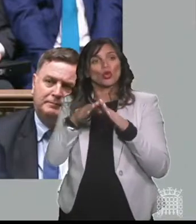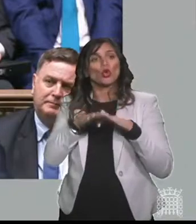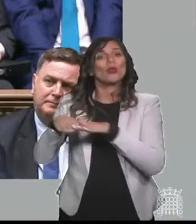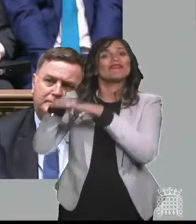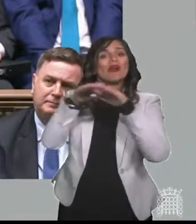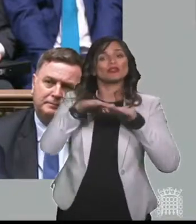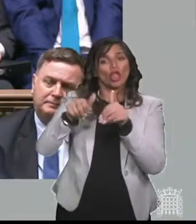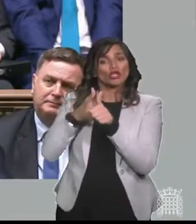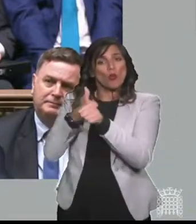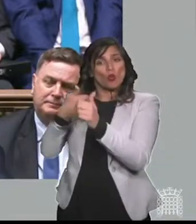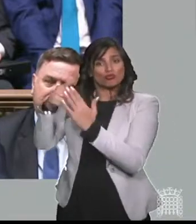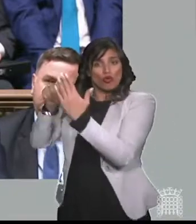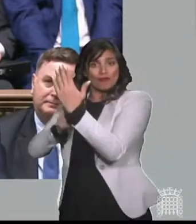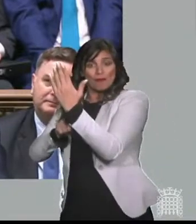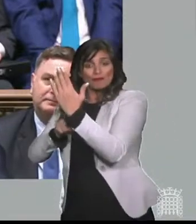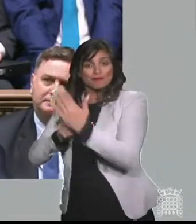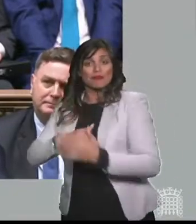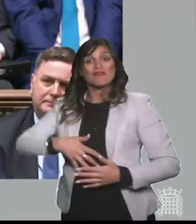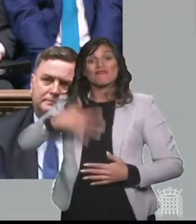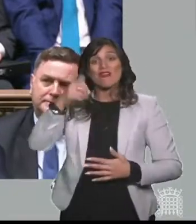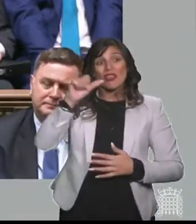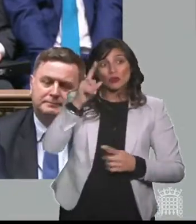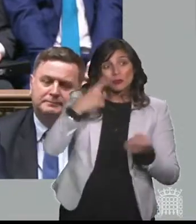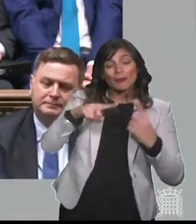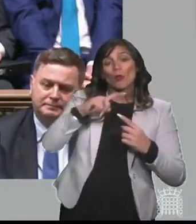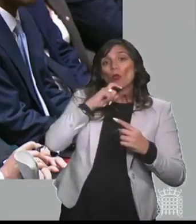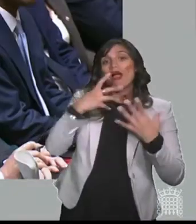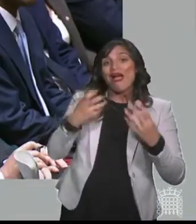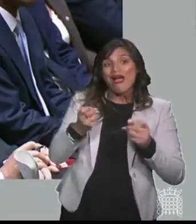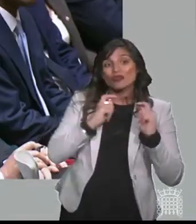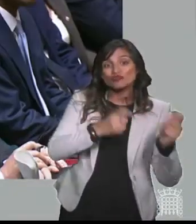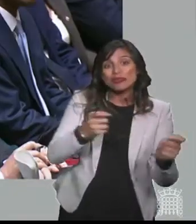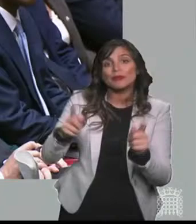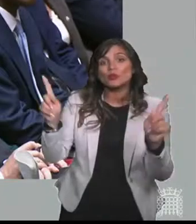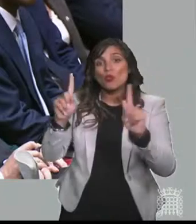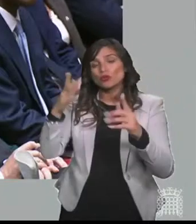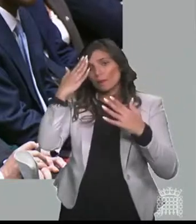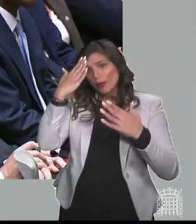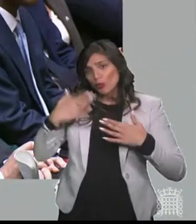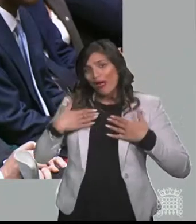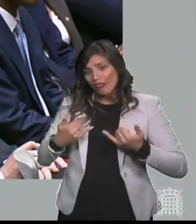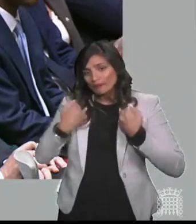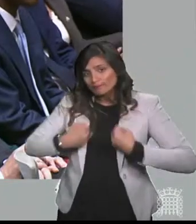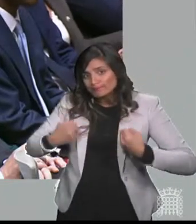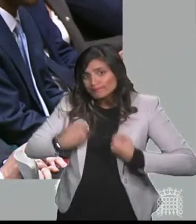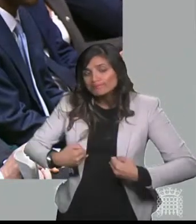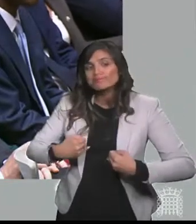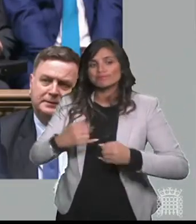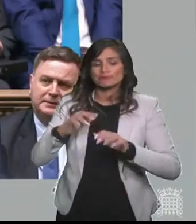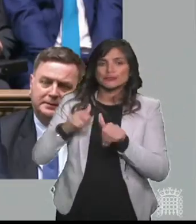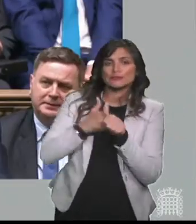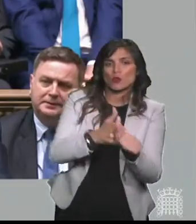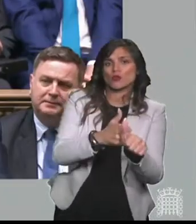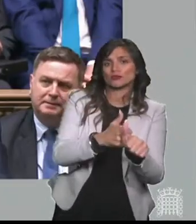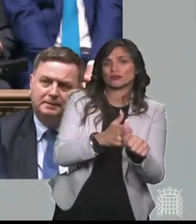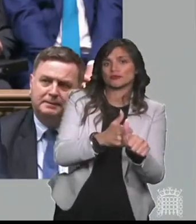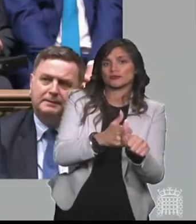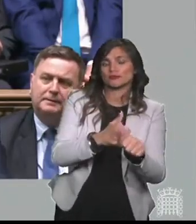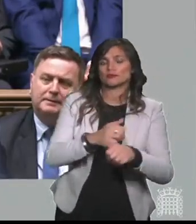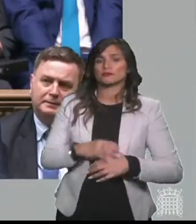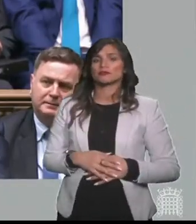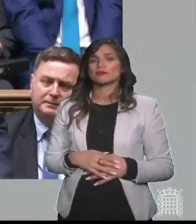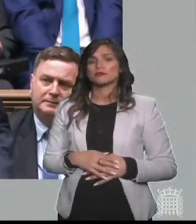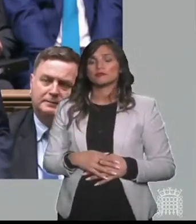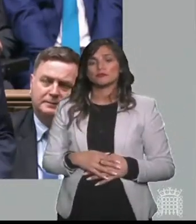500,000 more people will be offered treatment for mental health conditions and employment support. Over the forecast period, the